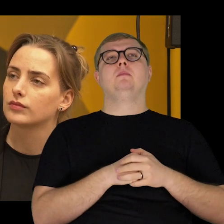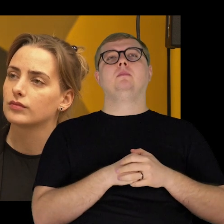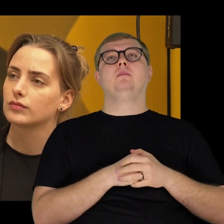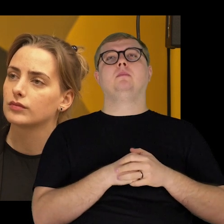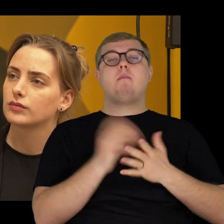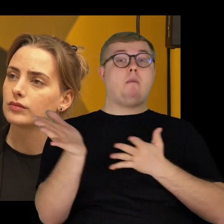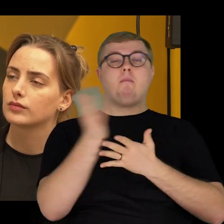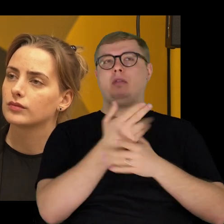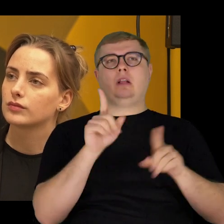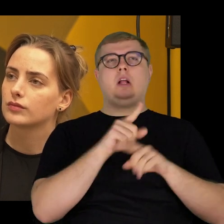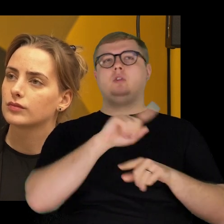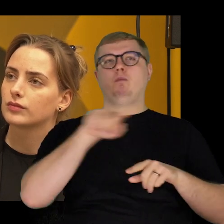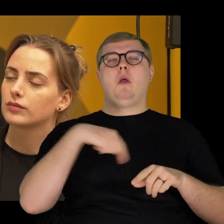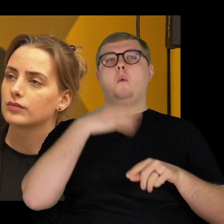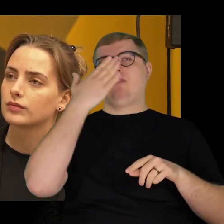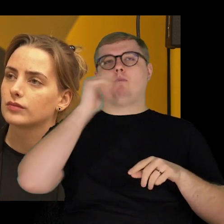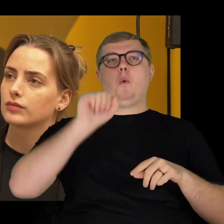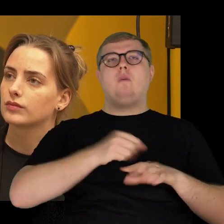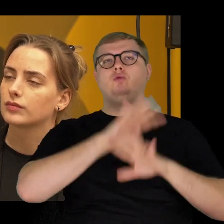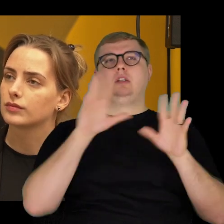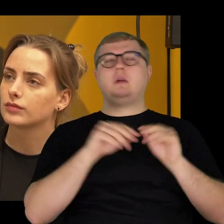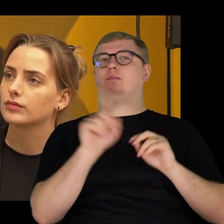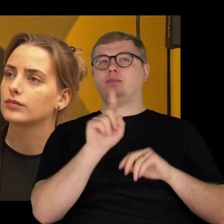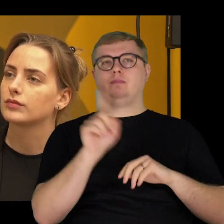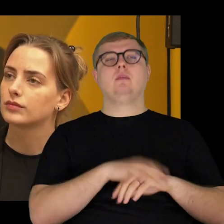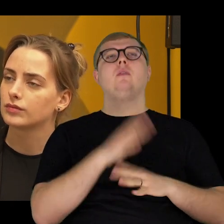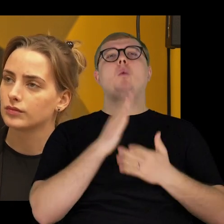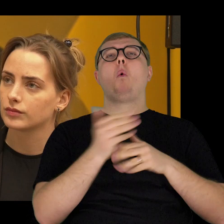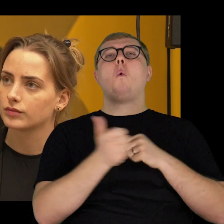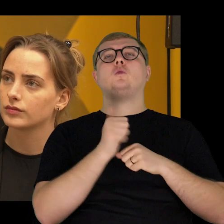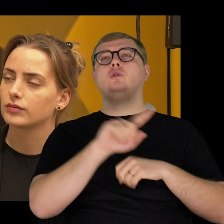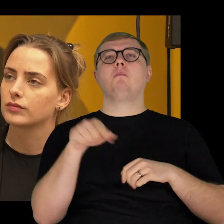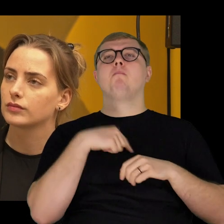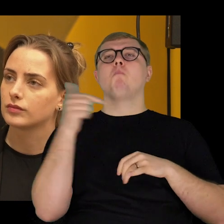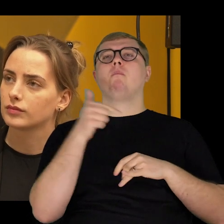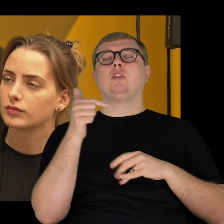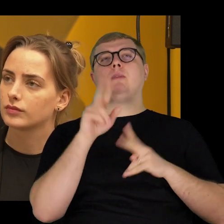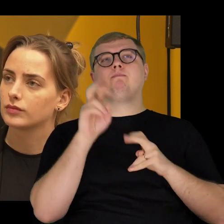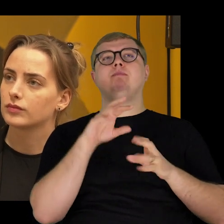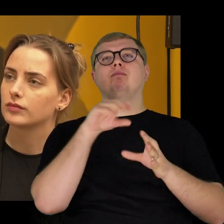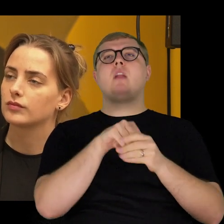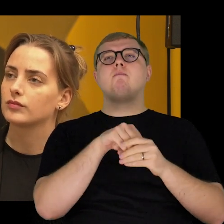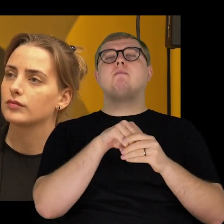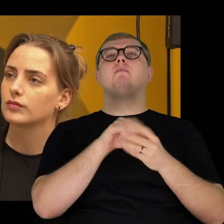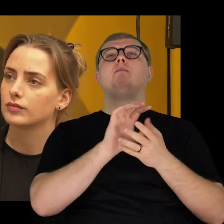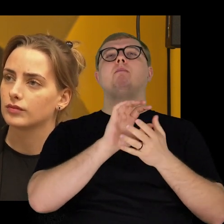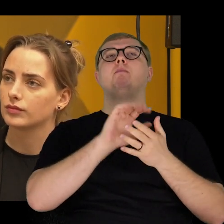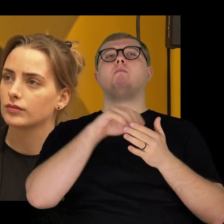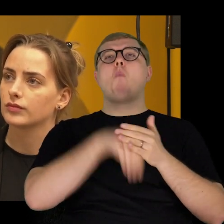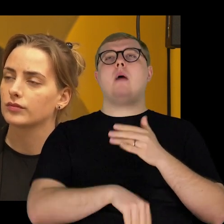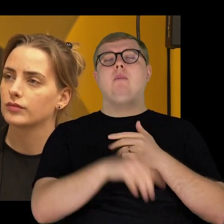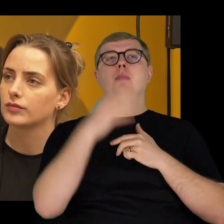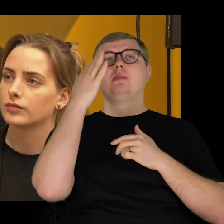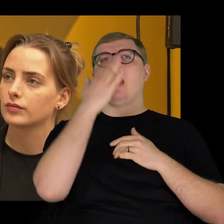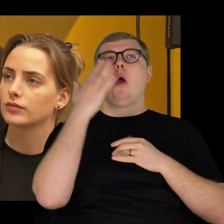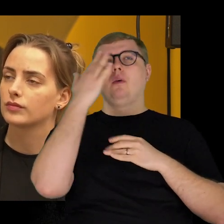is no relativistic, I mean, we shouldn't fall into the trap of relativity into this, and just because